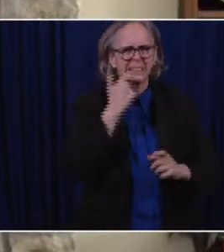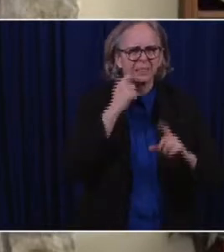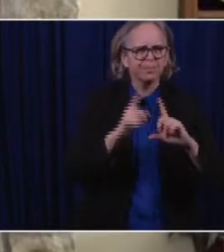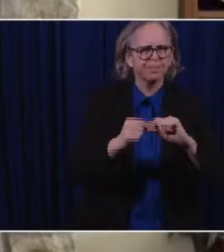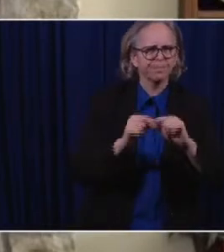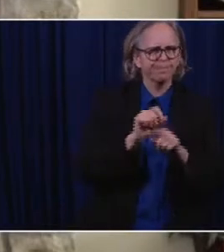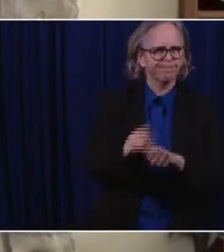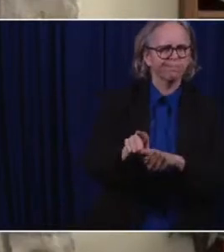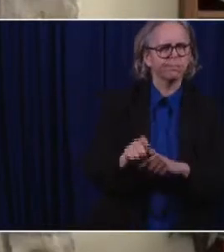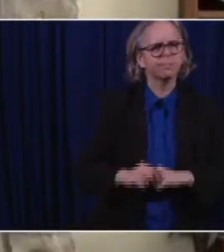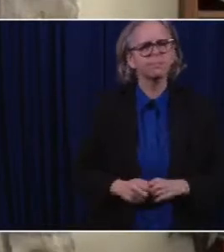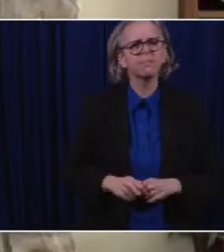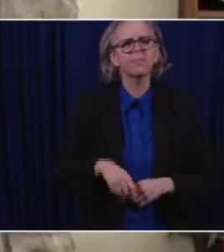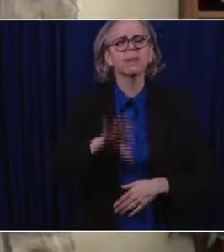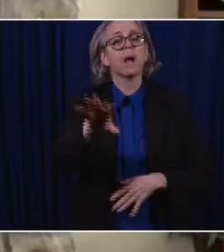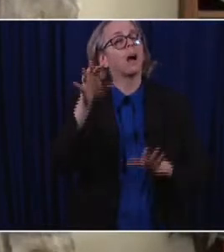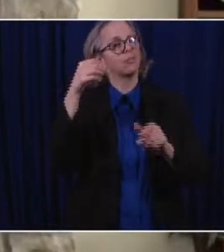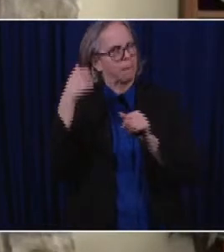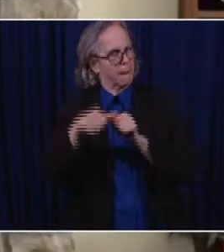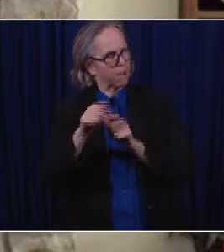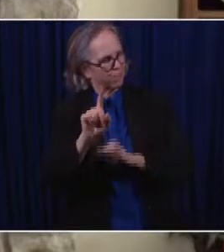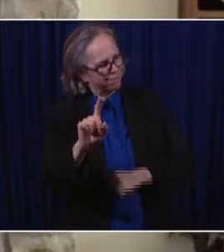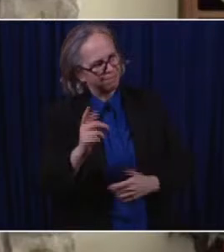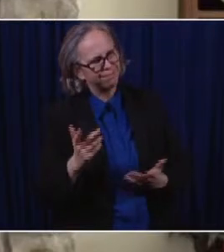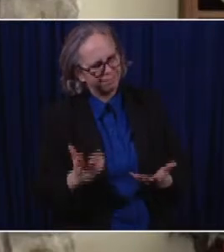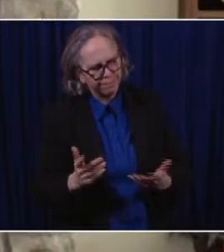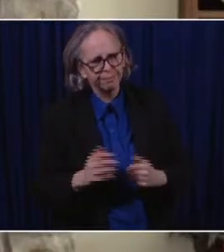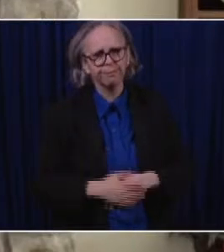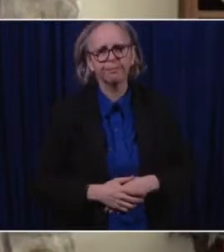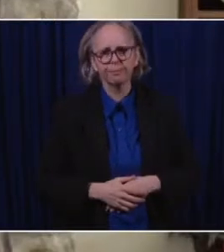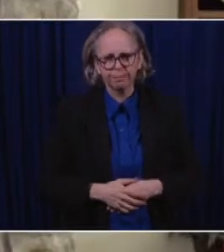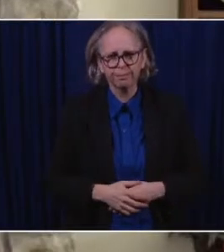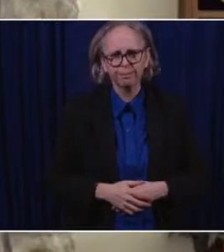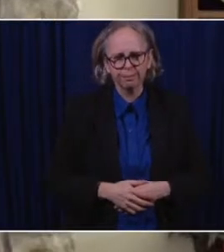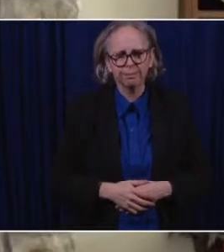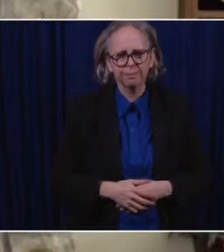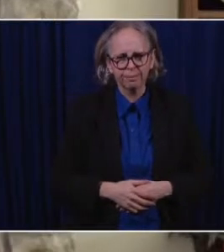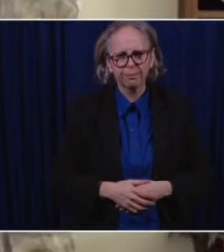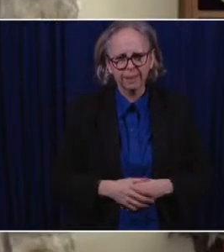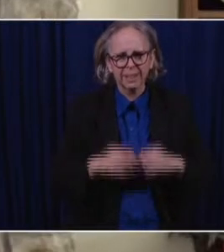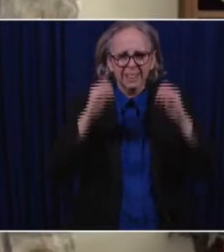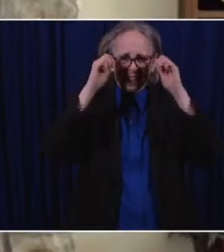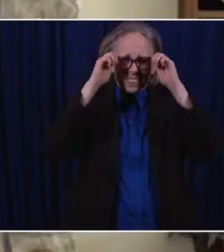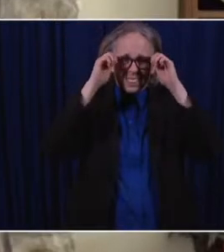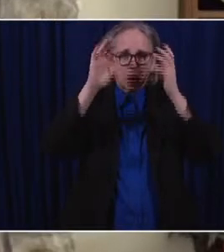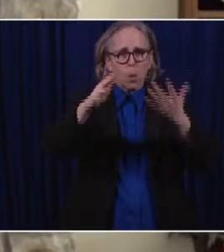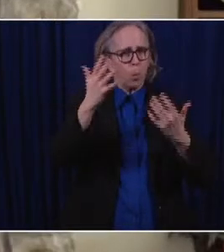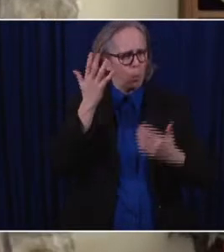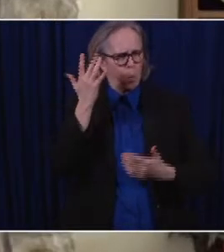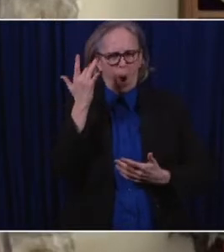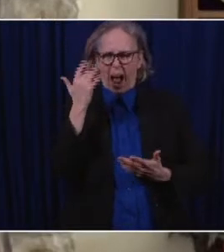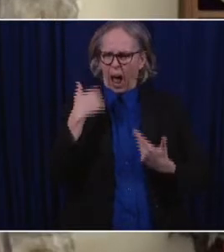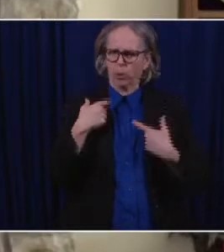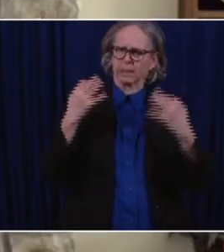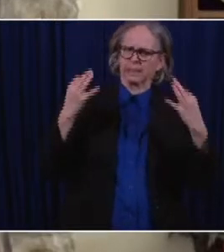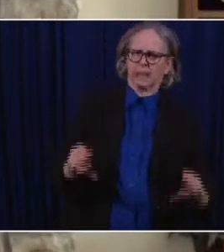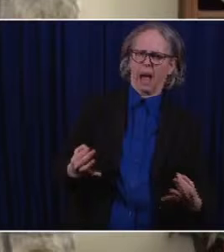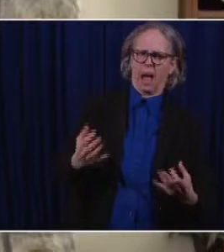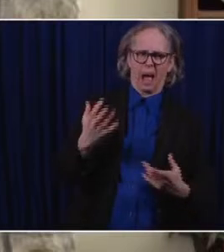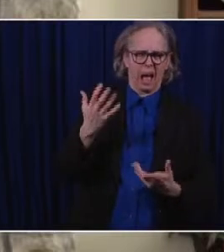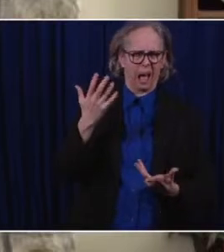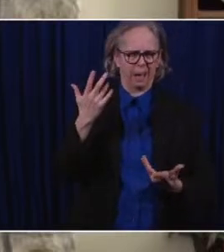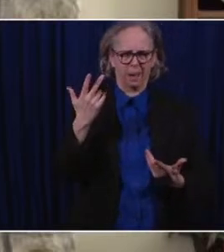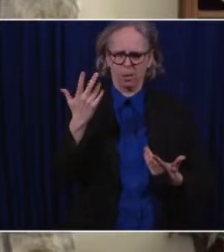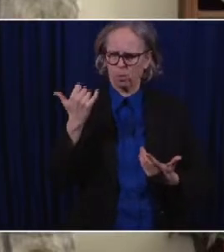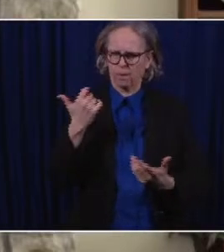And remember, one of the reasons, the main reason that we're vaccinating teachers is because of a